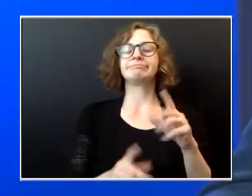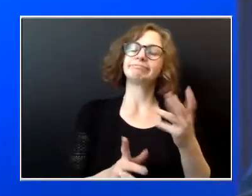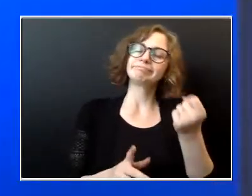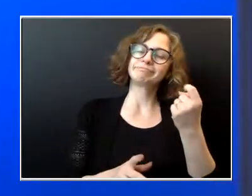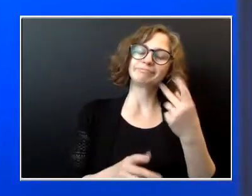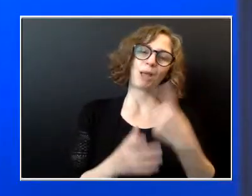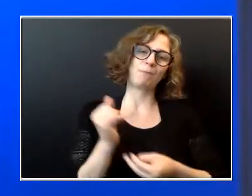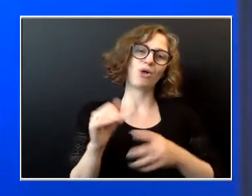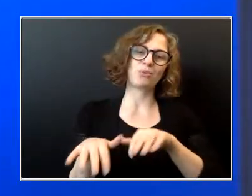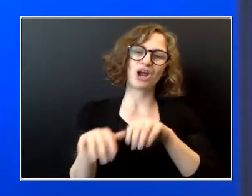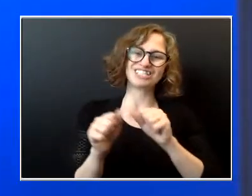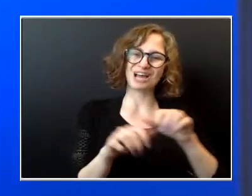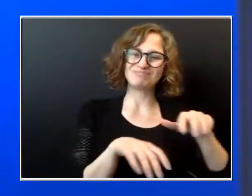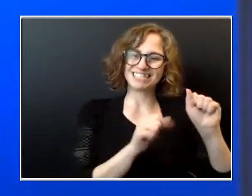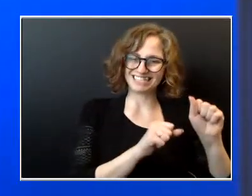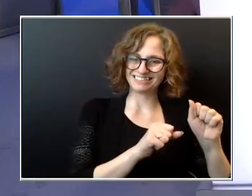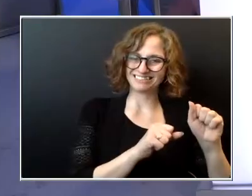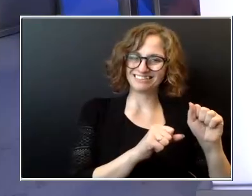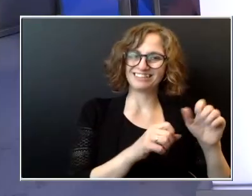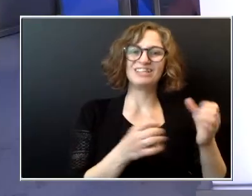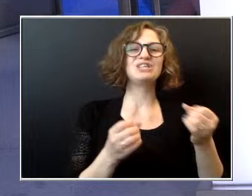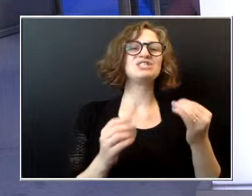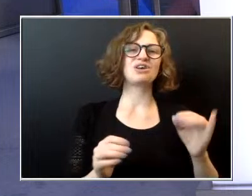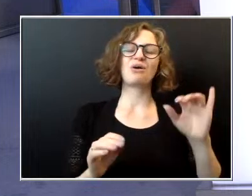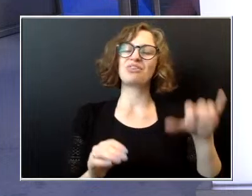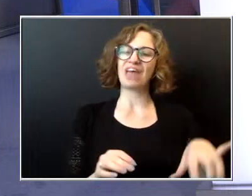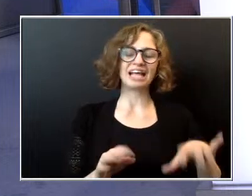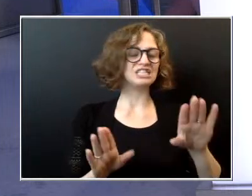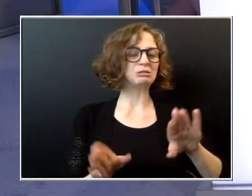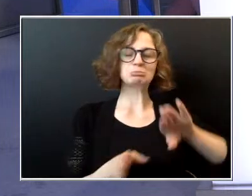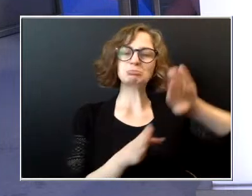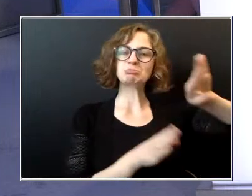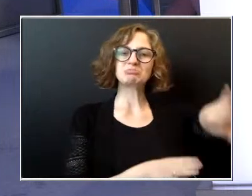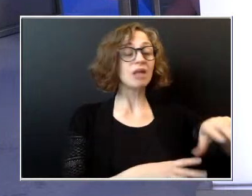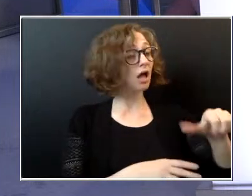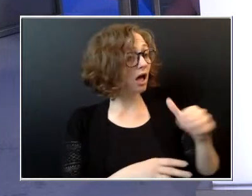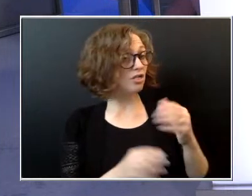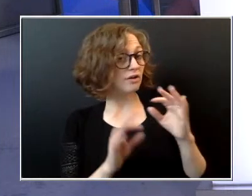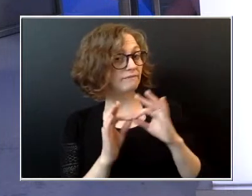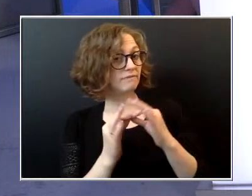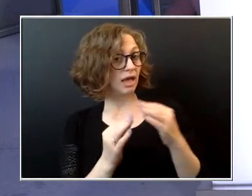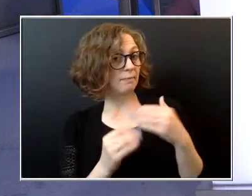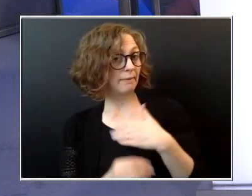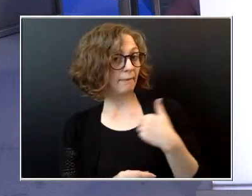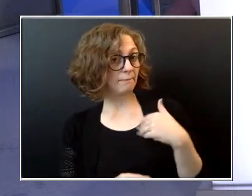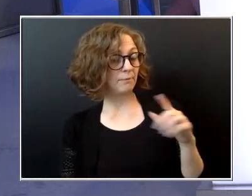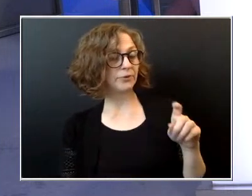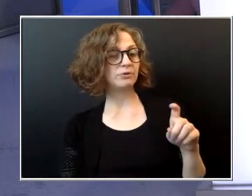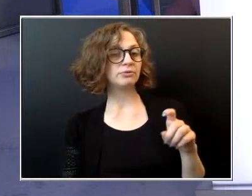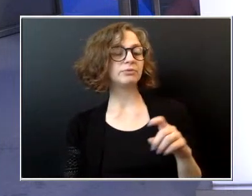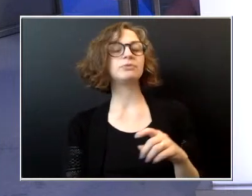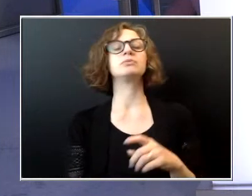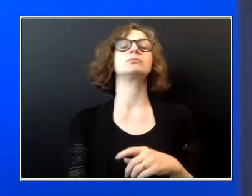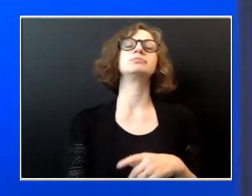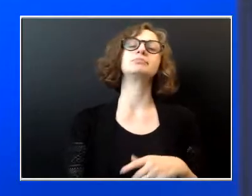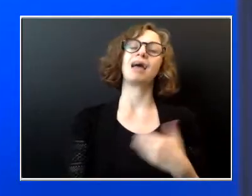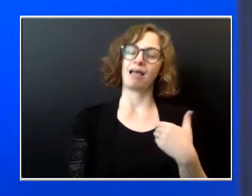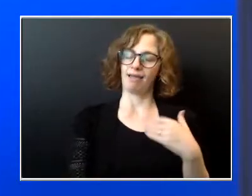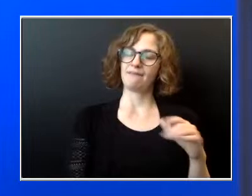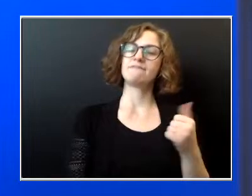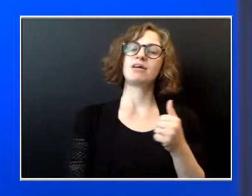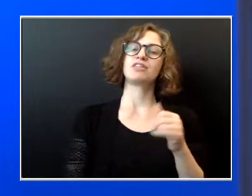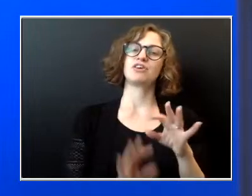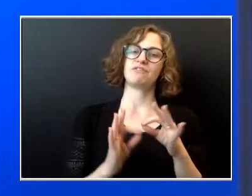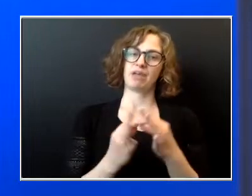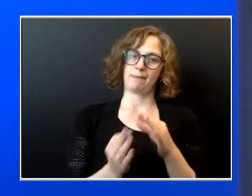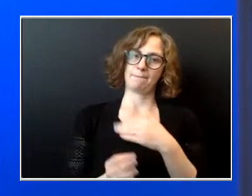was off the table for that. Exactly. How about other family members? I have other family members who have